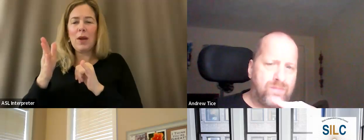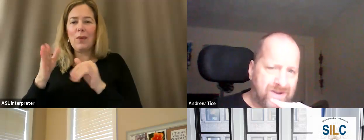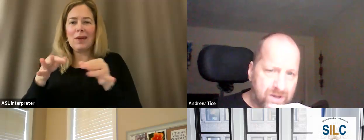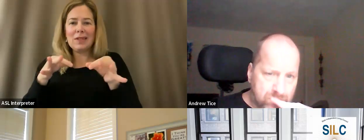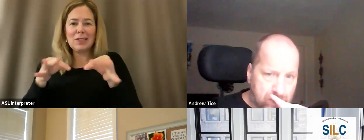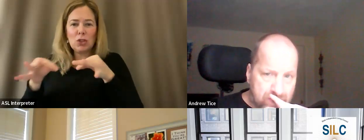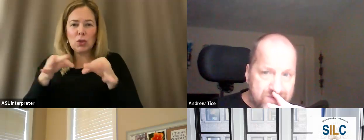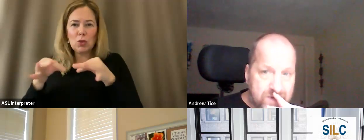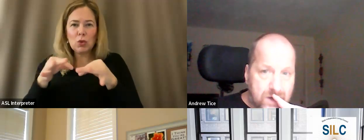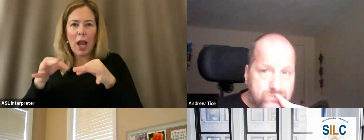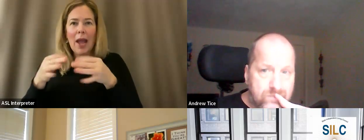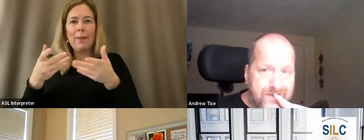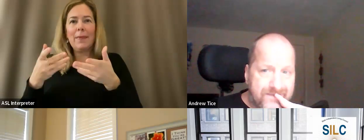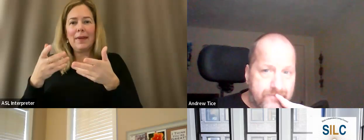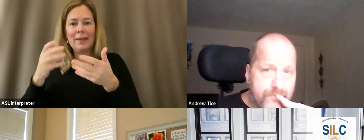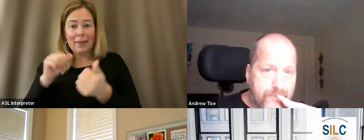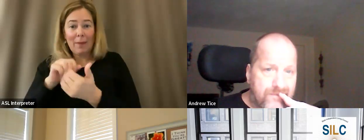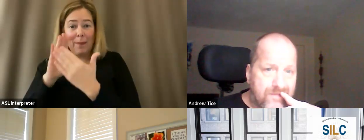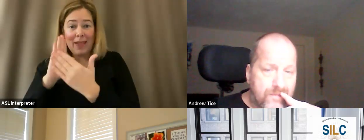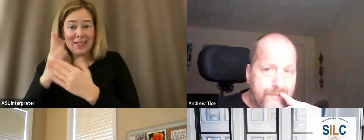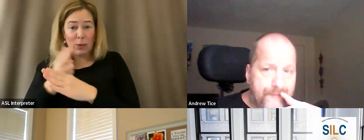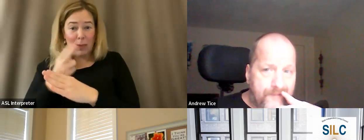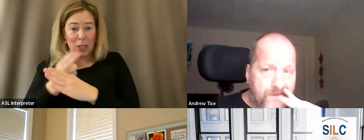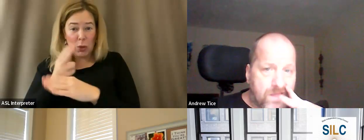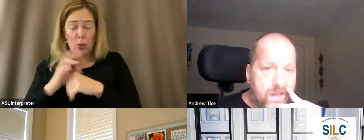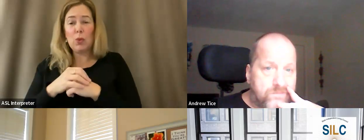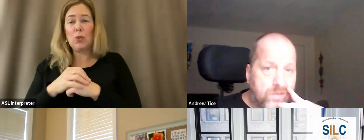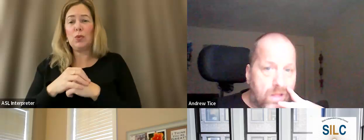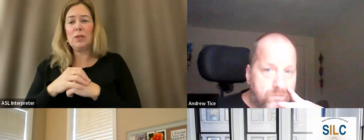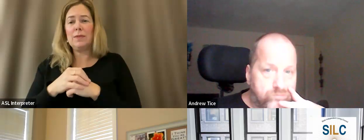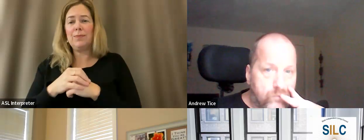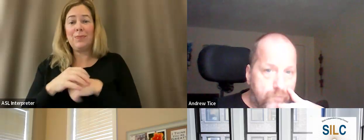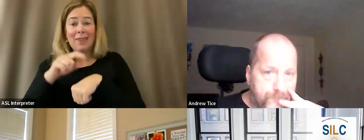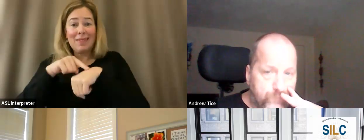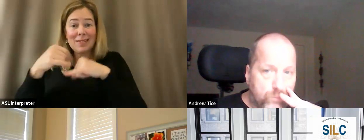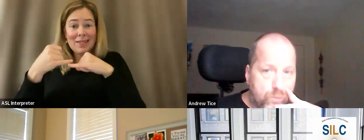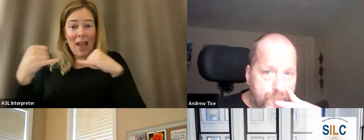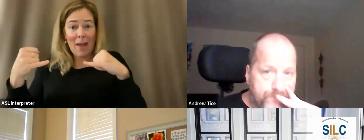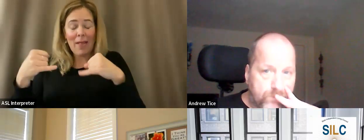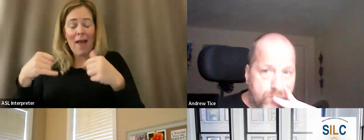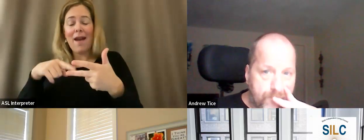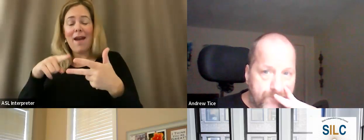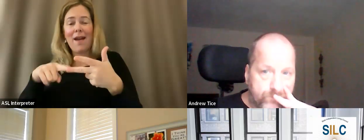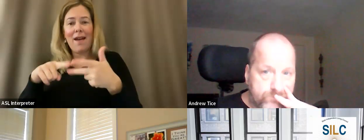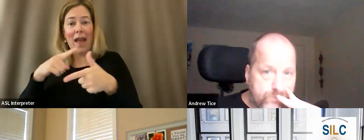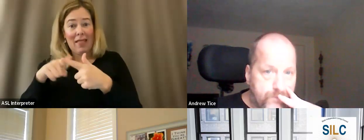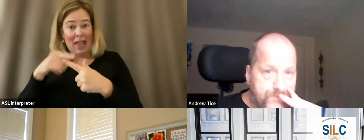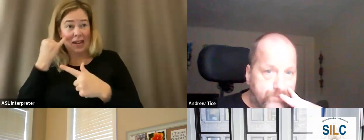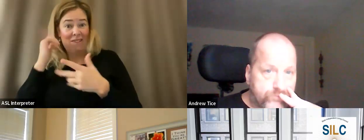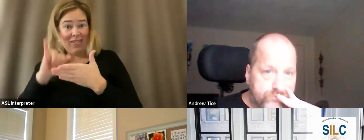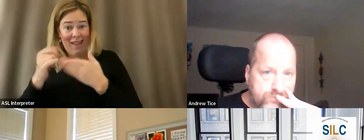the timelines that you're going to use to evaluate the effectiveness and in meeting your objectives.